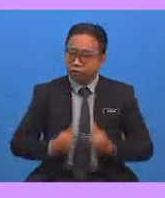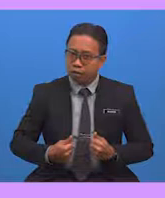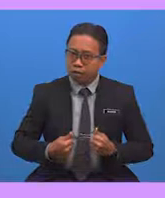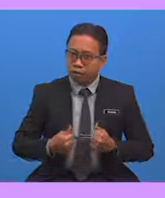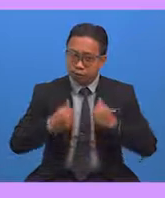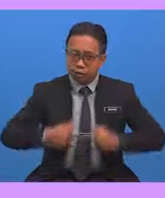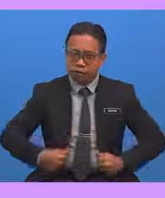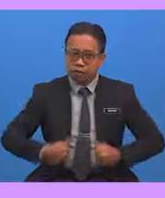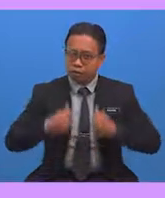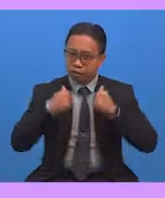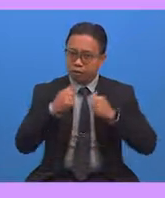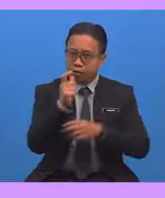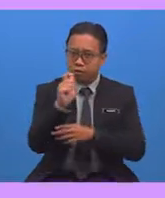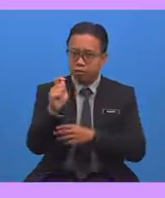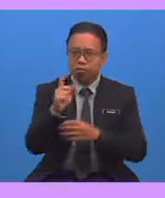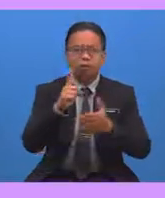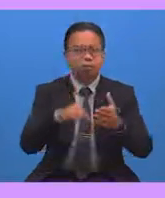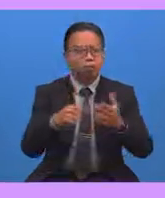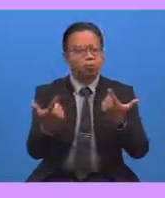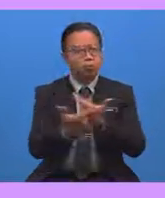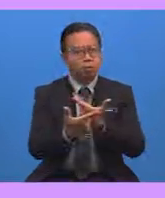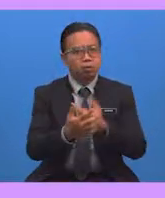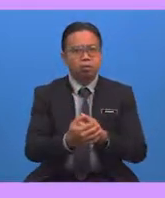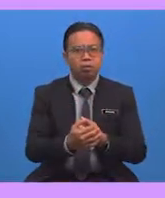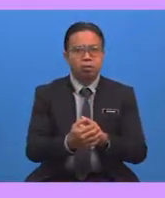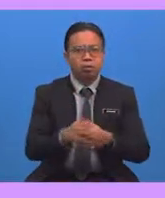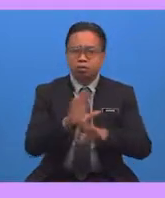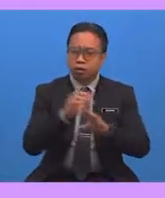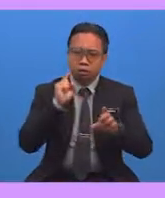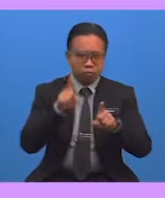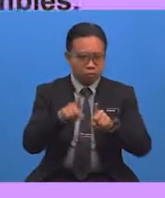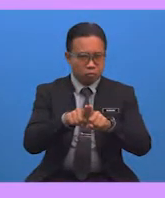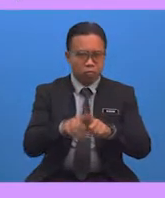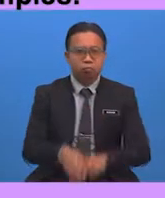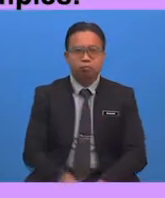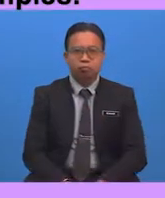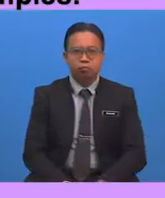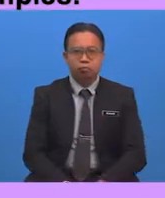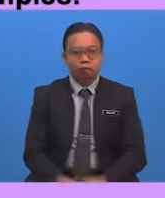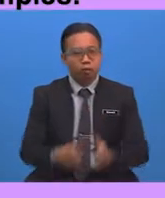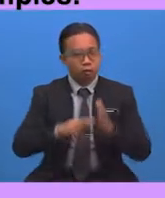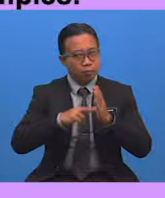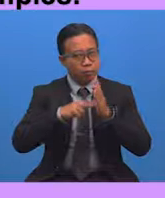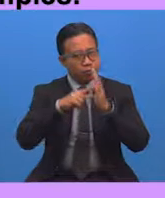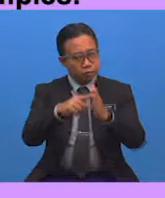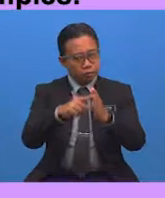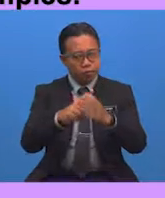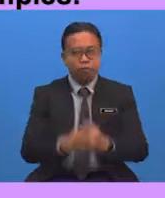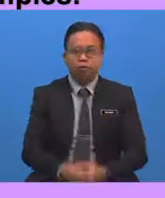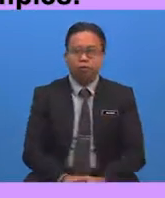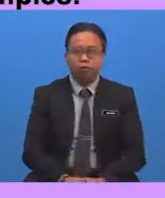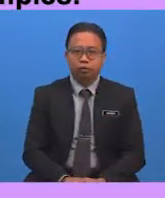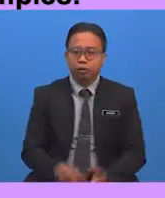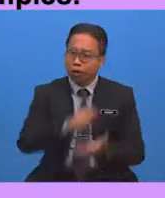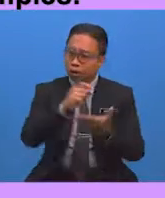side's arguments and refute their claims. When presenting an argument,